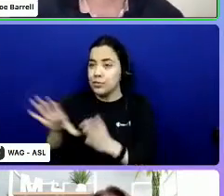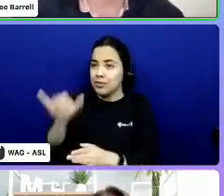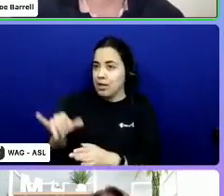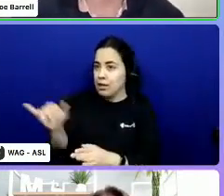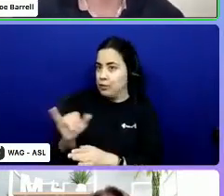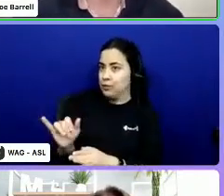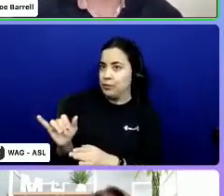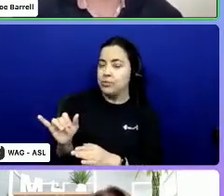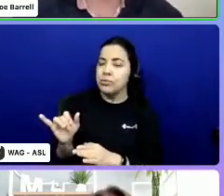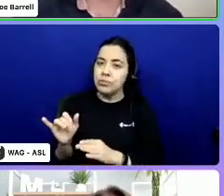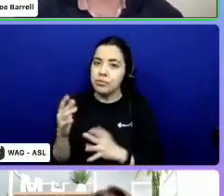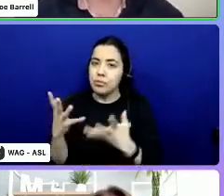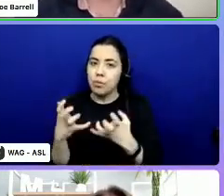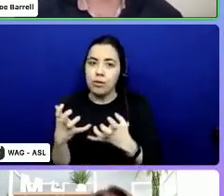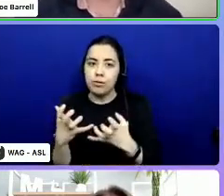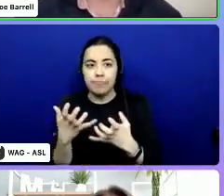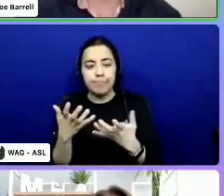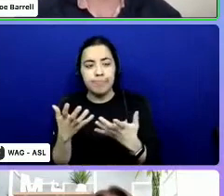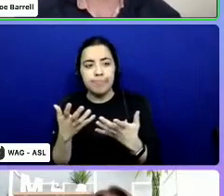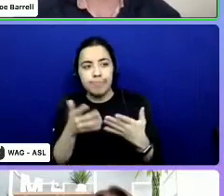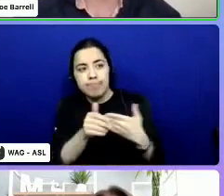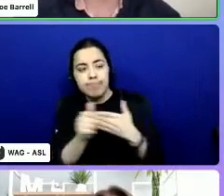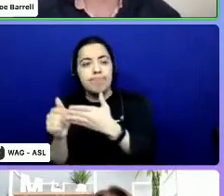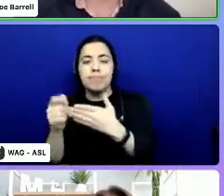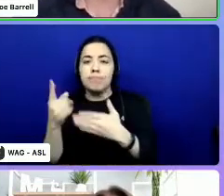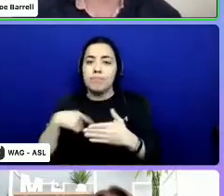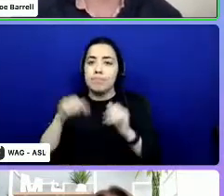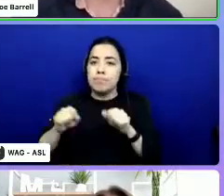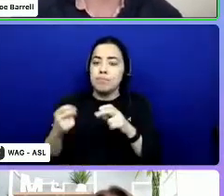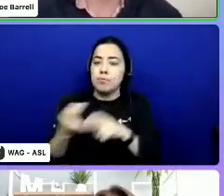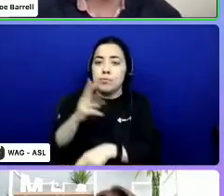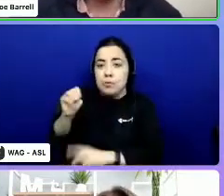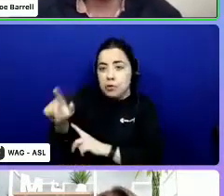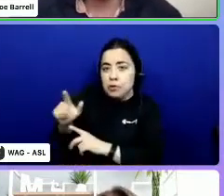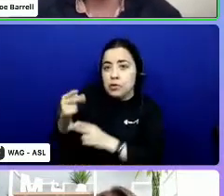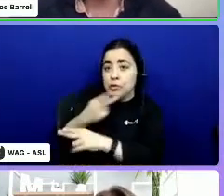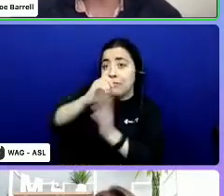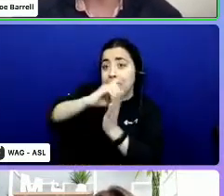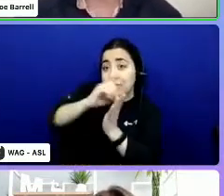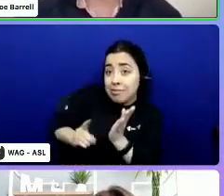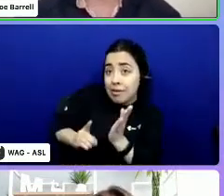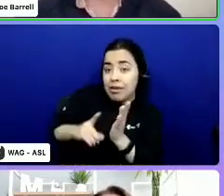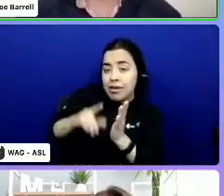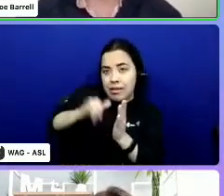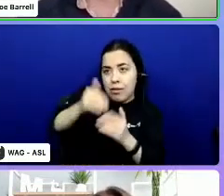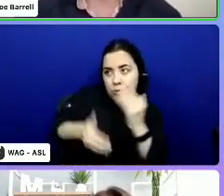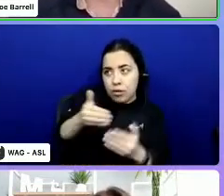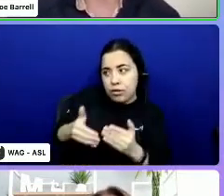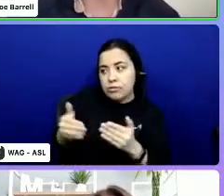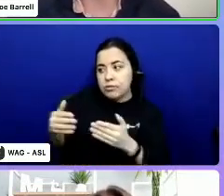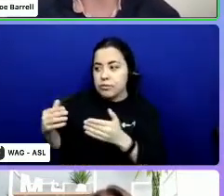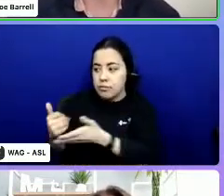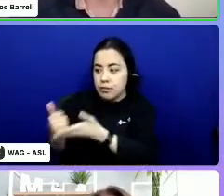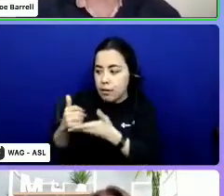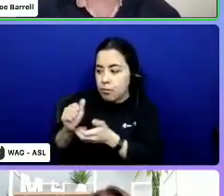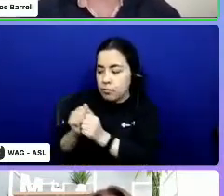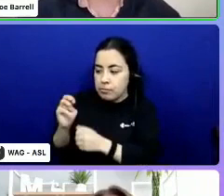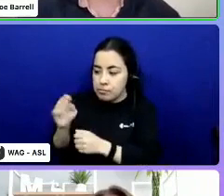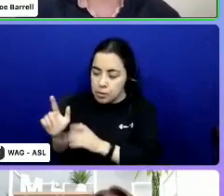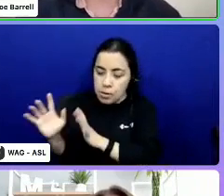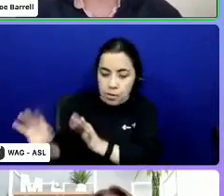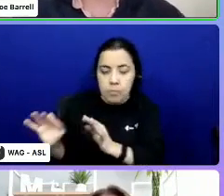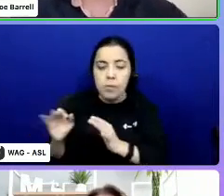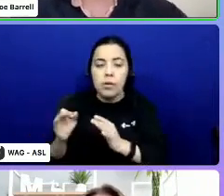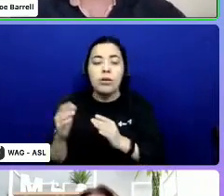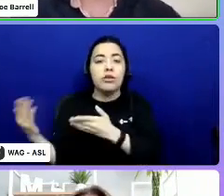to do. We can use our machine learning during the design process and suggest fixes before it